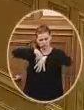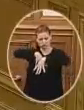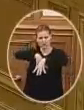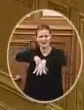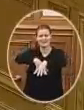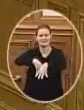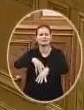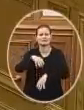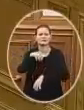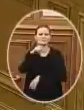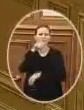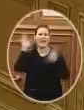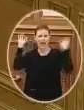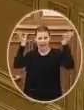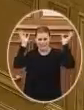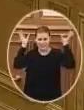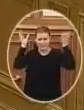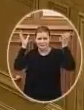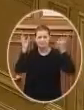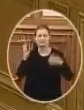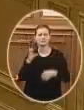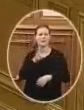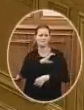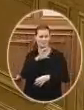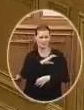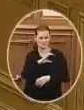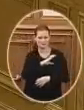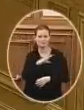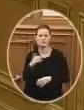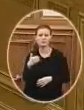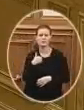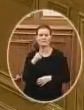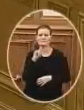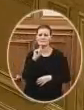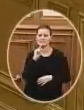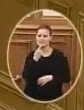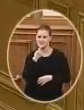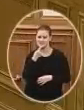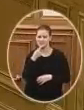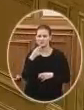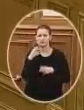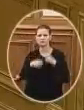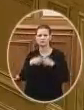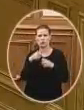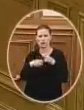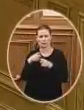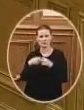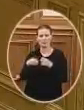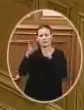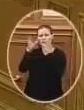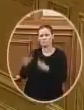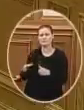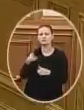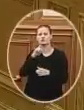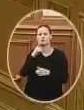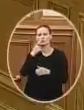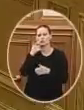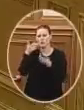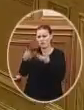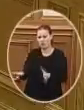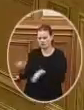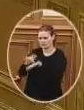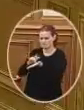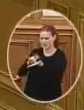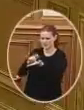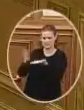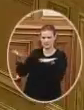paramedics and the police who were there was a real problem with someone who got separated from his medication, wasn't able to get to it. And so the need for